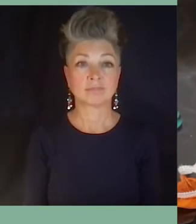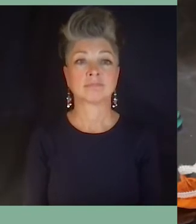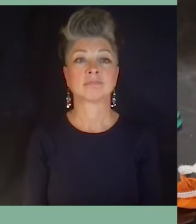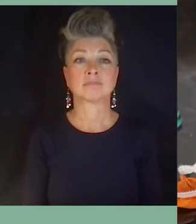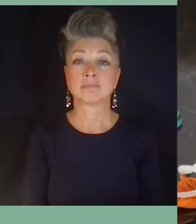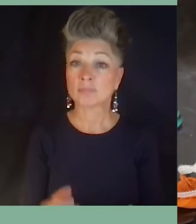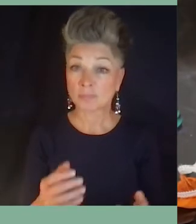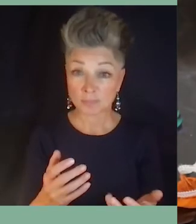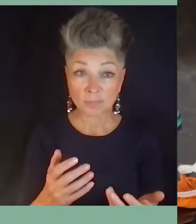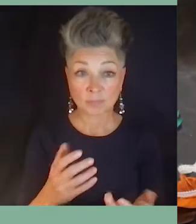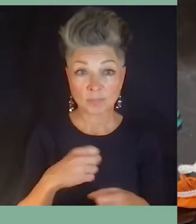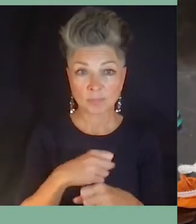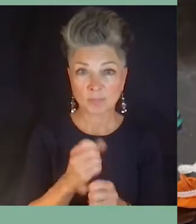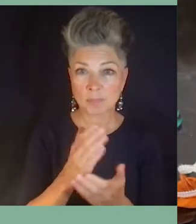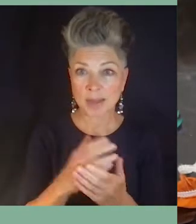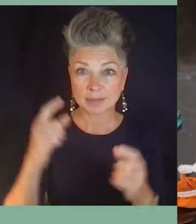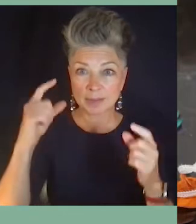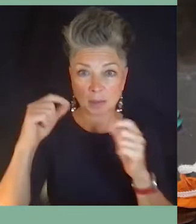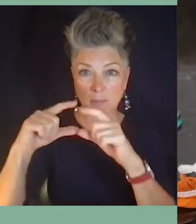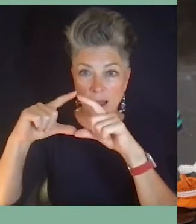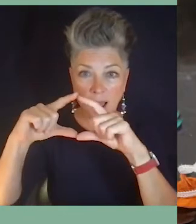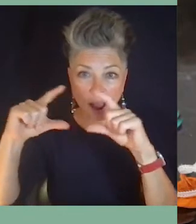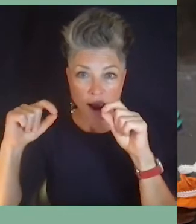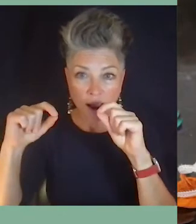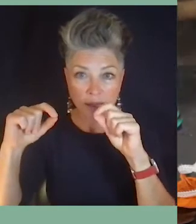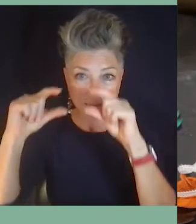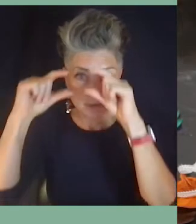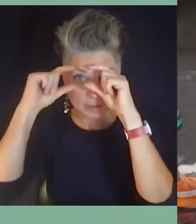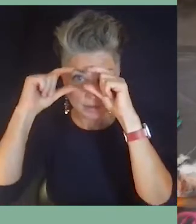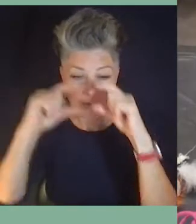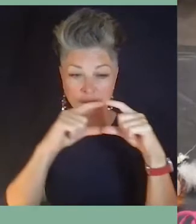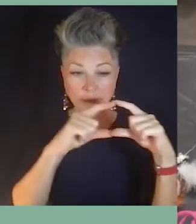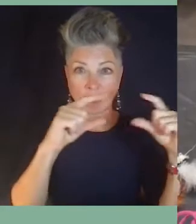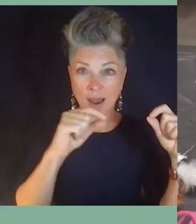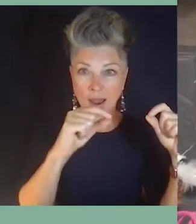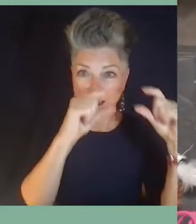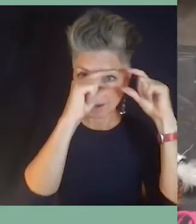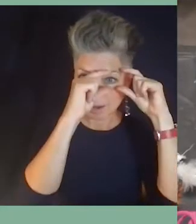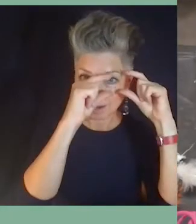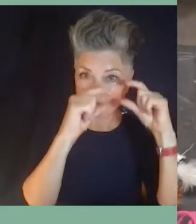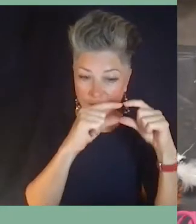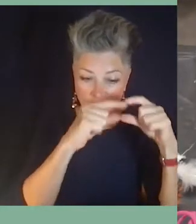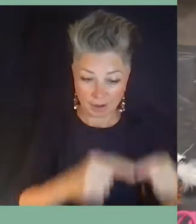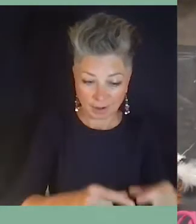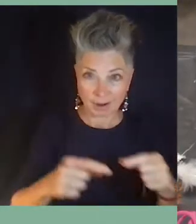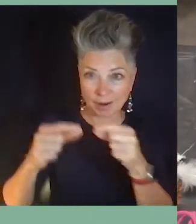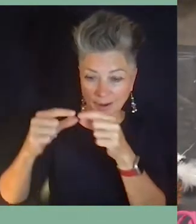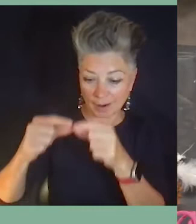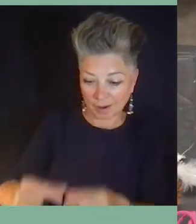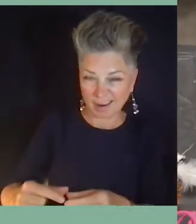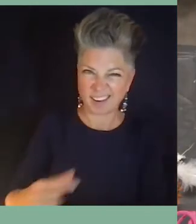Make some eyes, put them on here. And I like doing it because